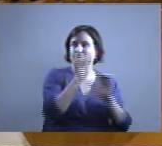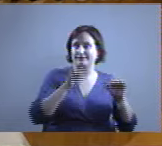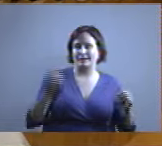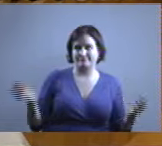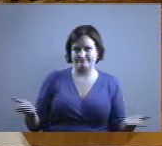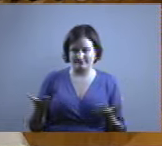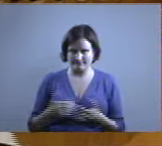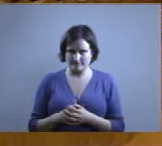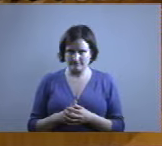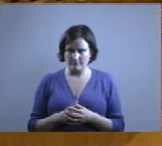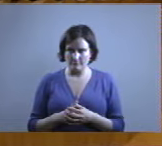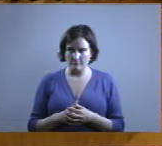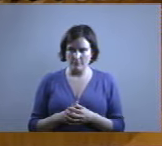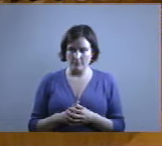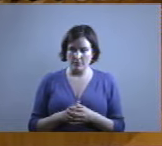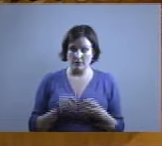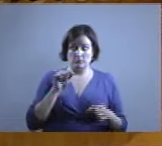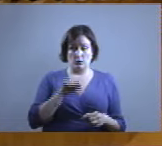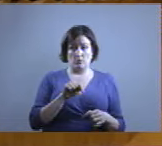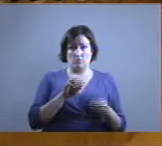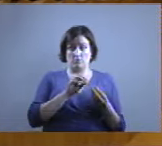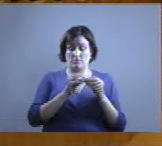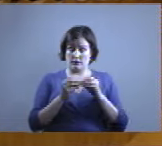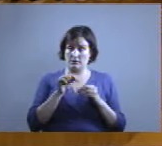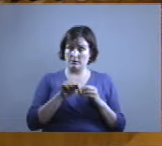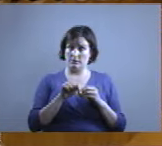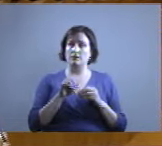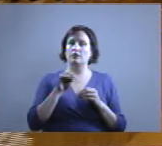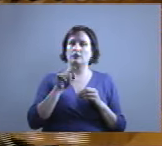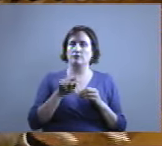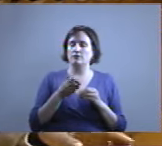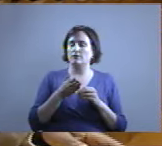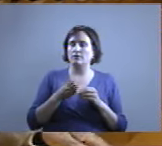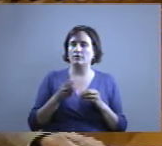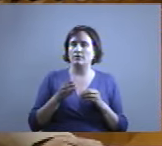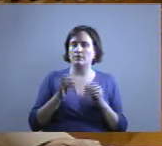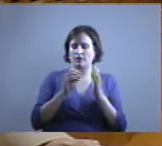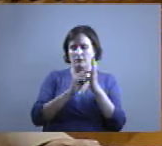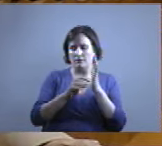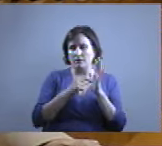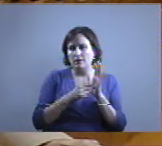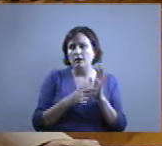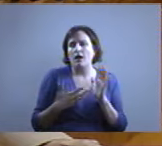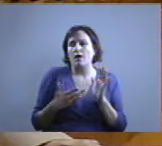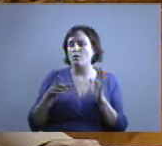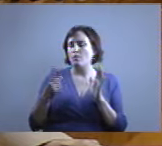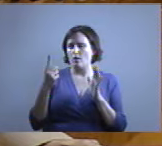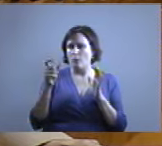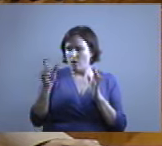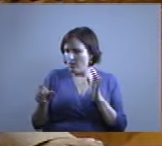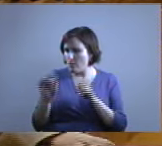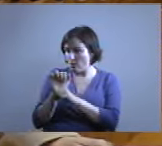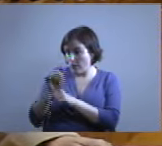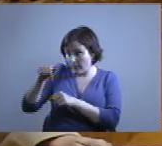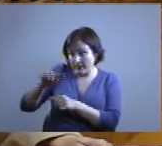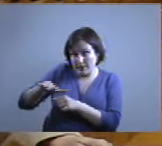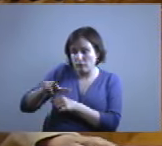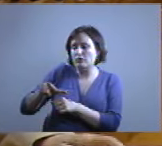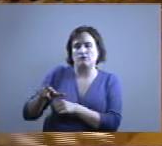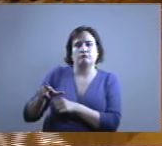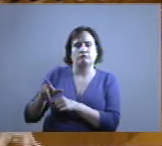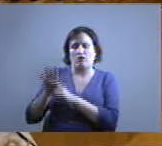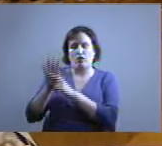that the amendment abolishes the discrimination in the treatment of workers within a particular workplace. It also allows the